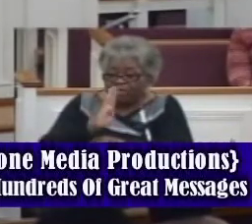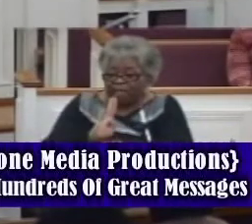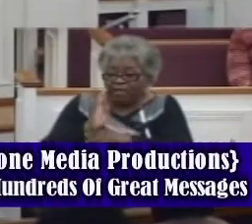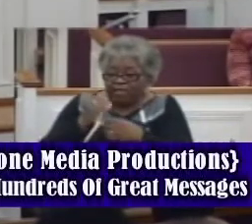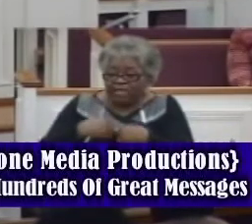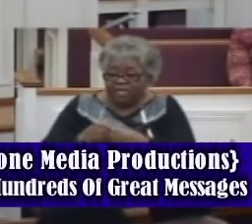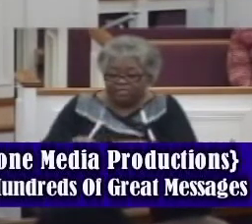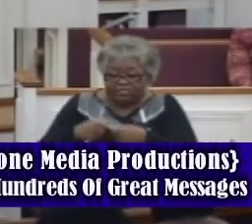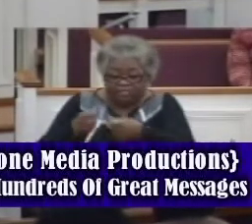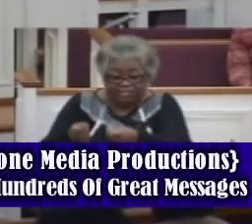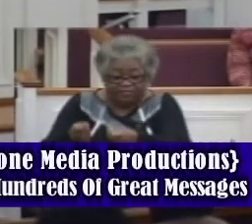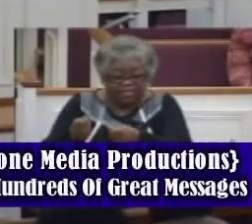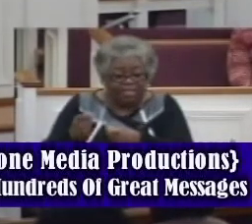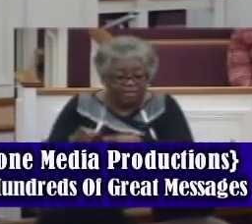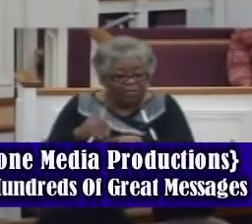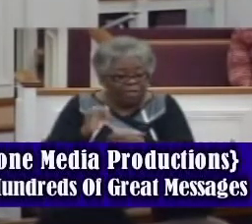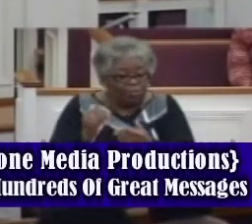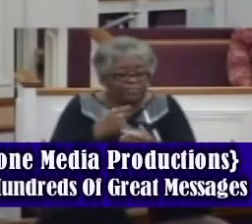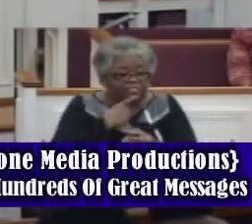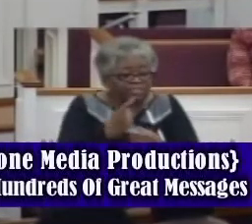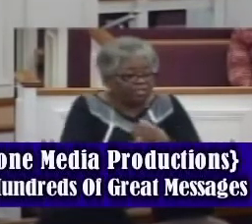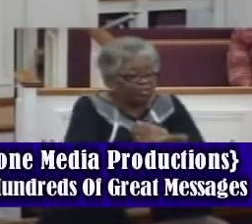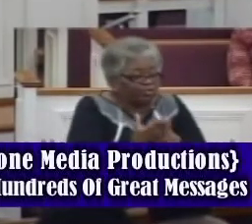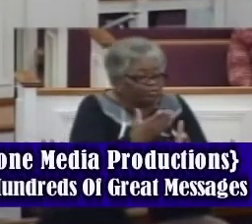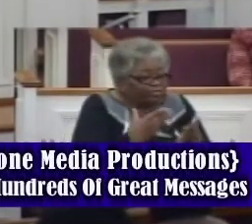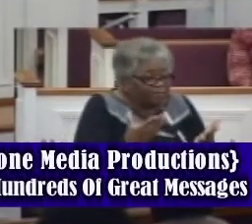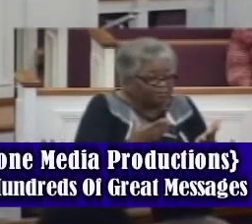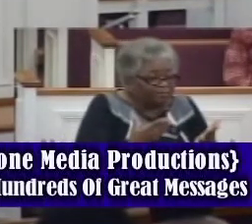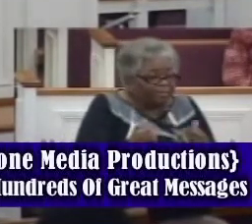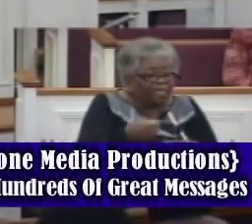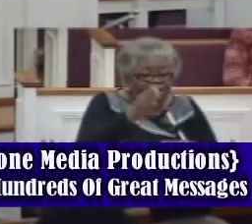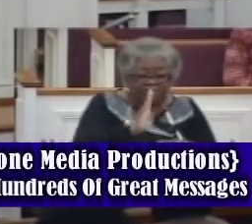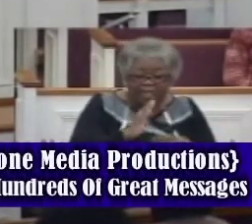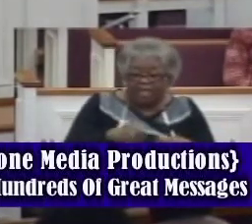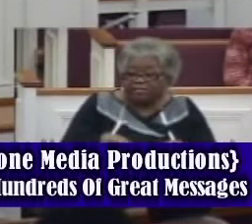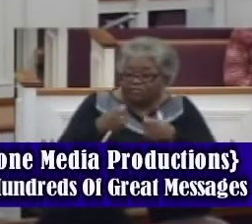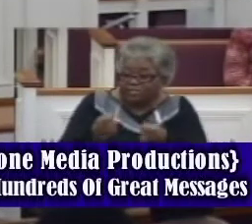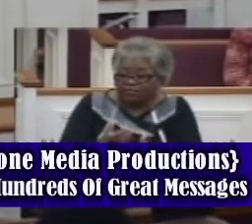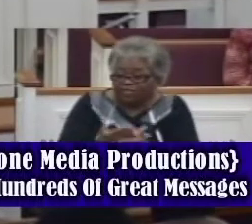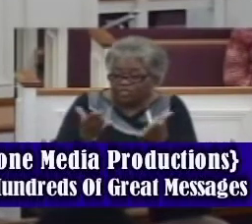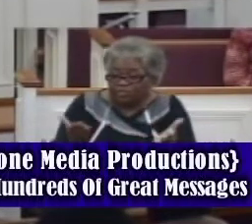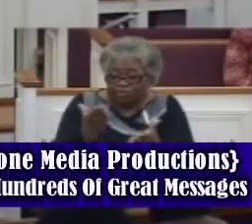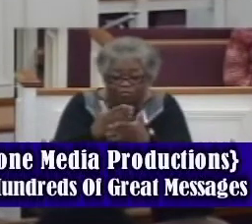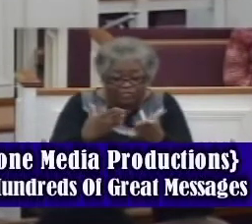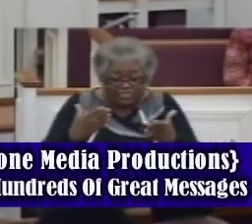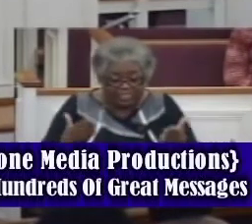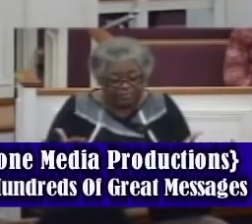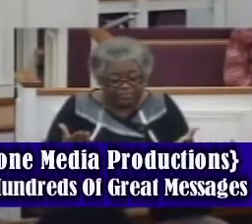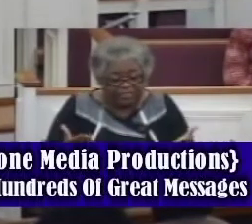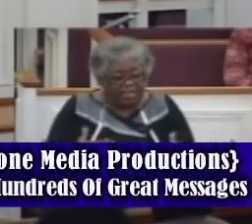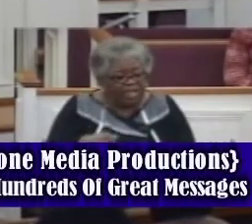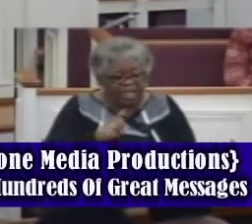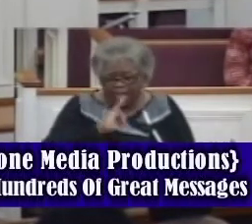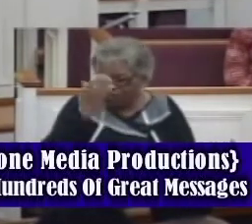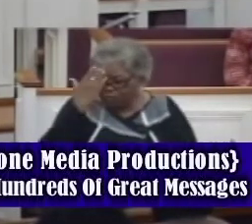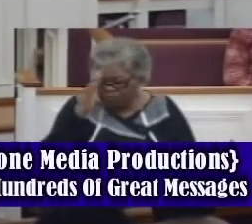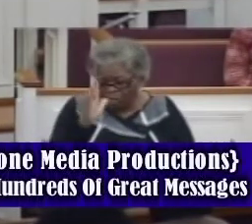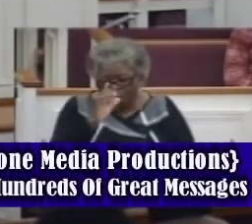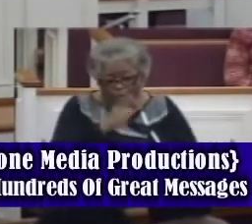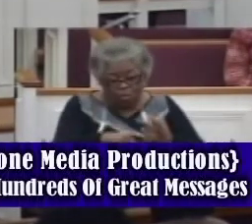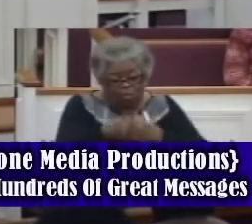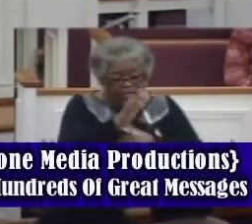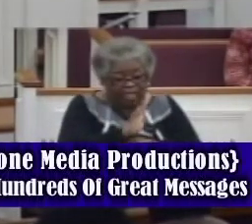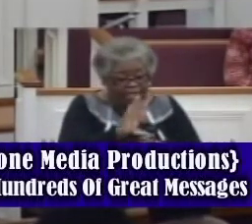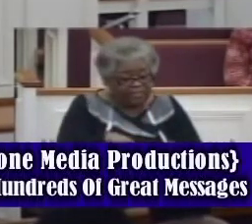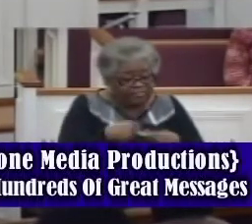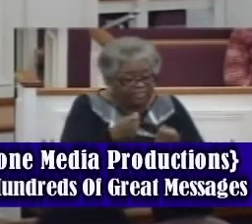had given him. I want to tell you something. God has given you something. I don't know what God